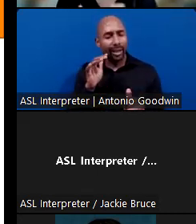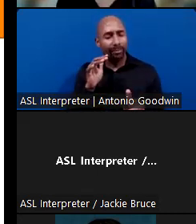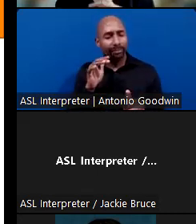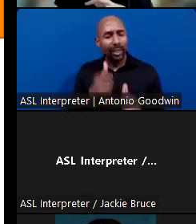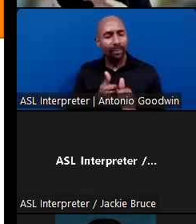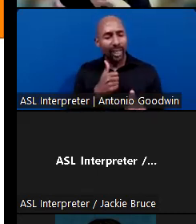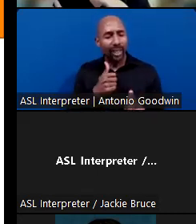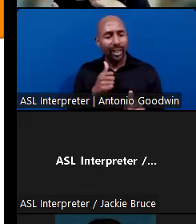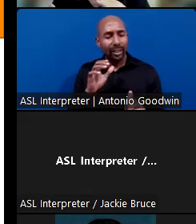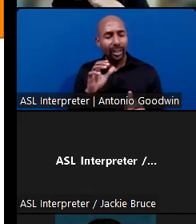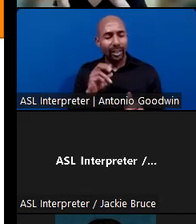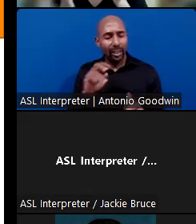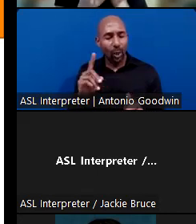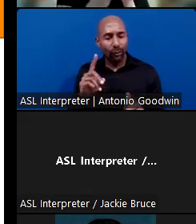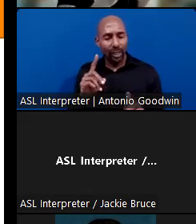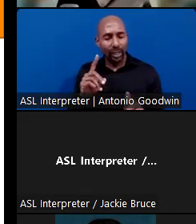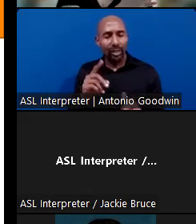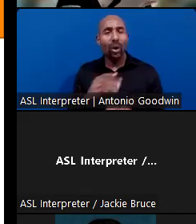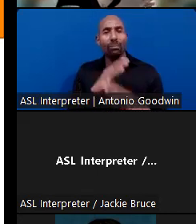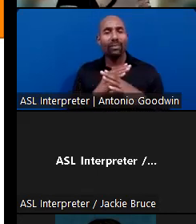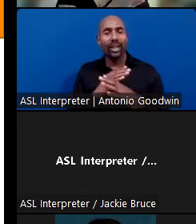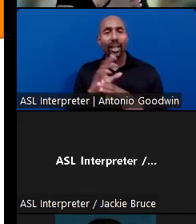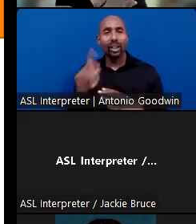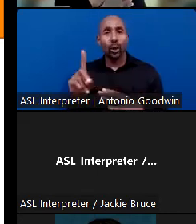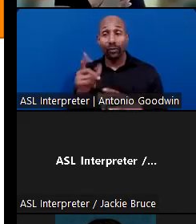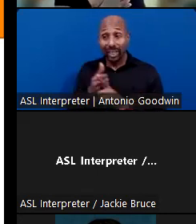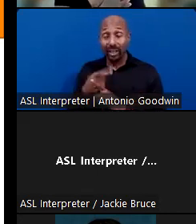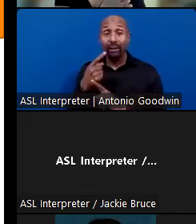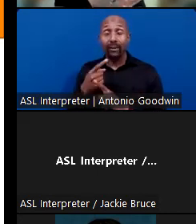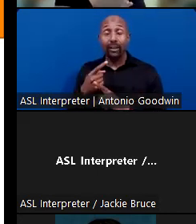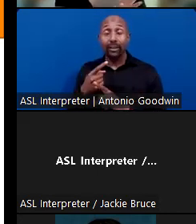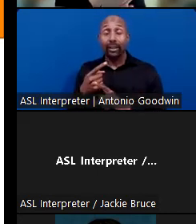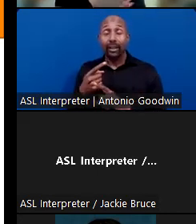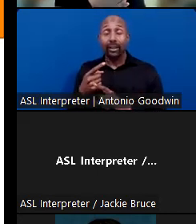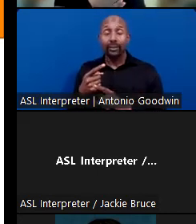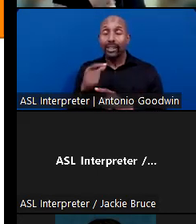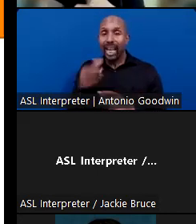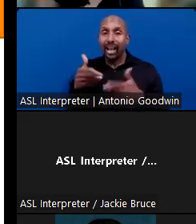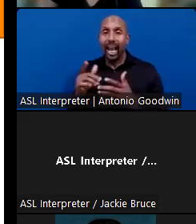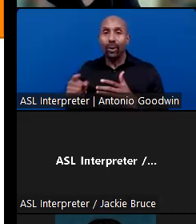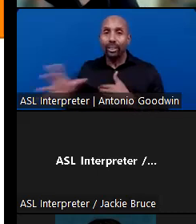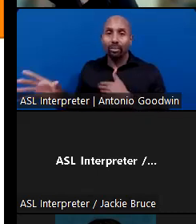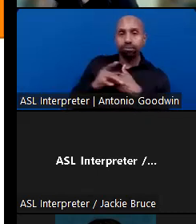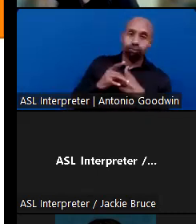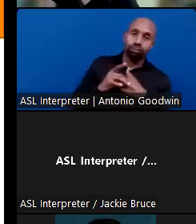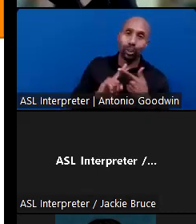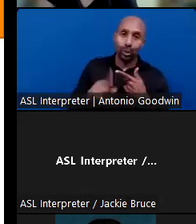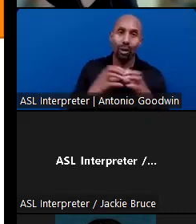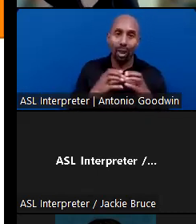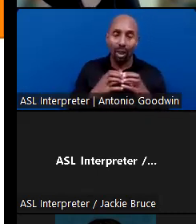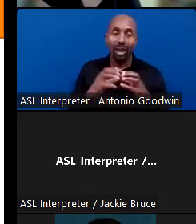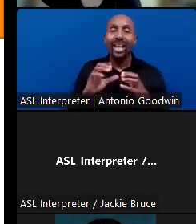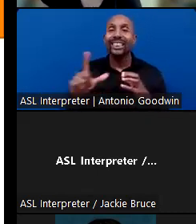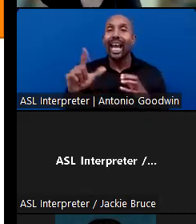COVID from sticking to your cells or from creating those spikes on the cells. And